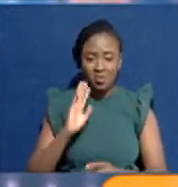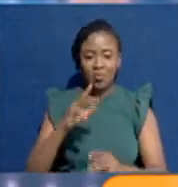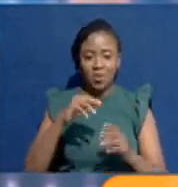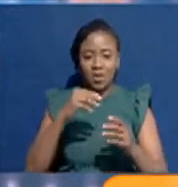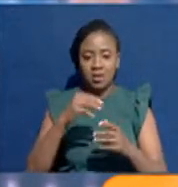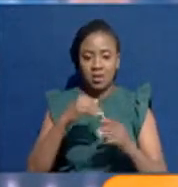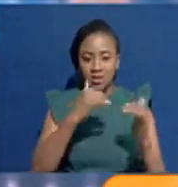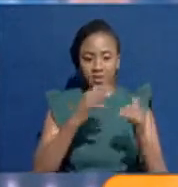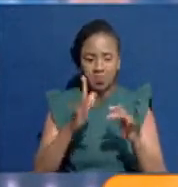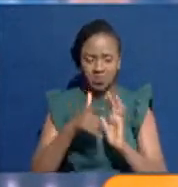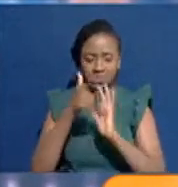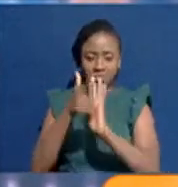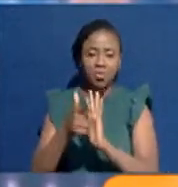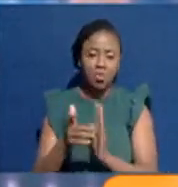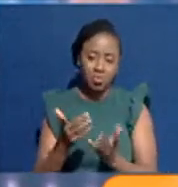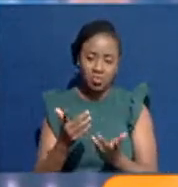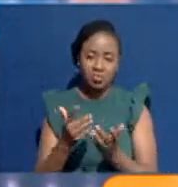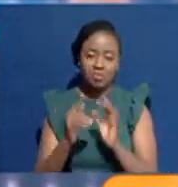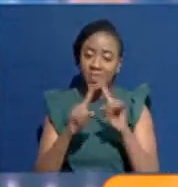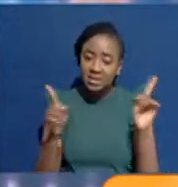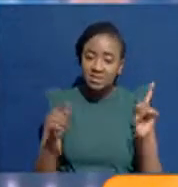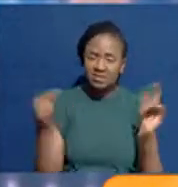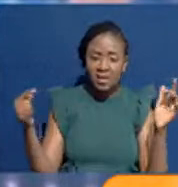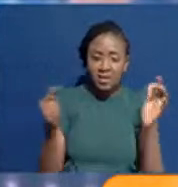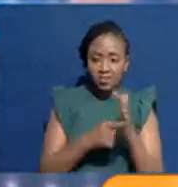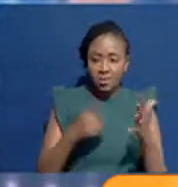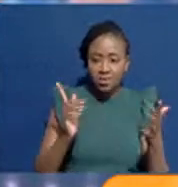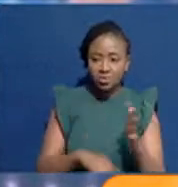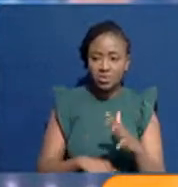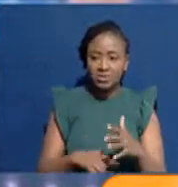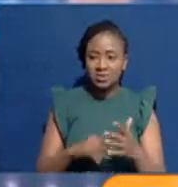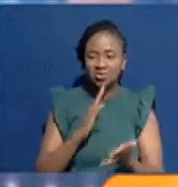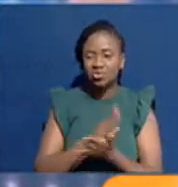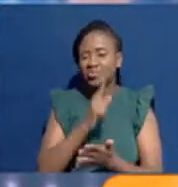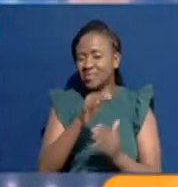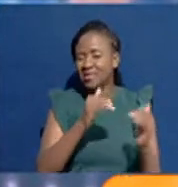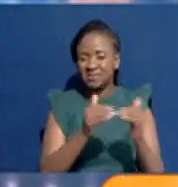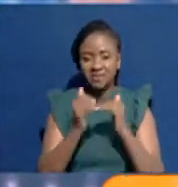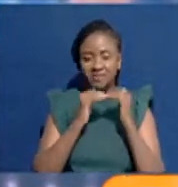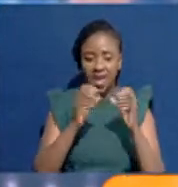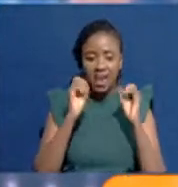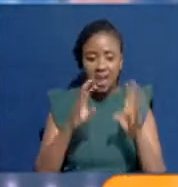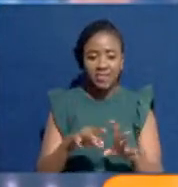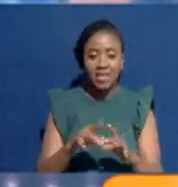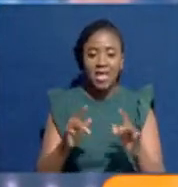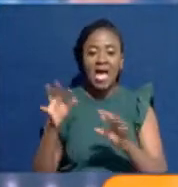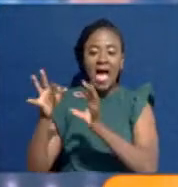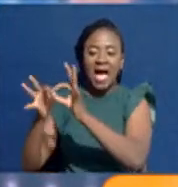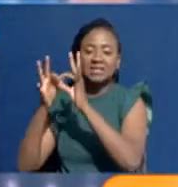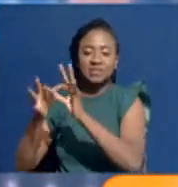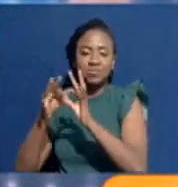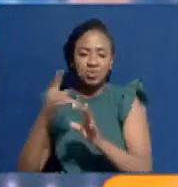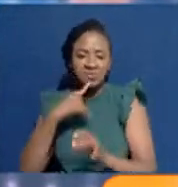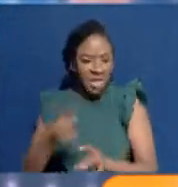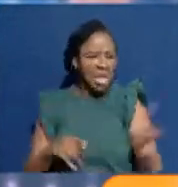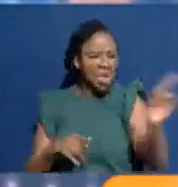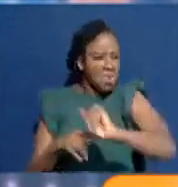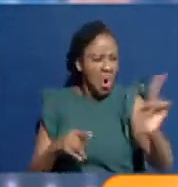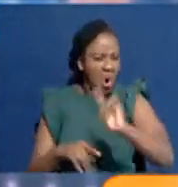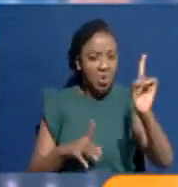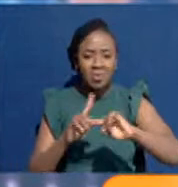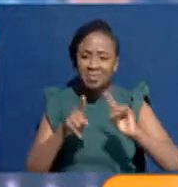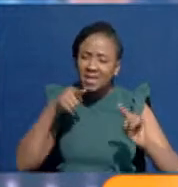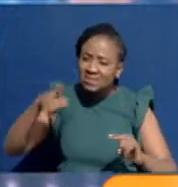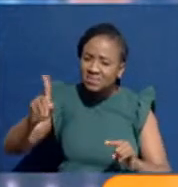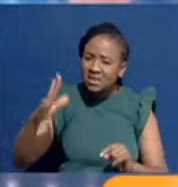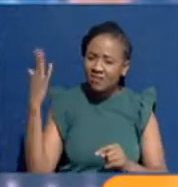So what I'm saying is this. It's really not fair for Azimio right now to disown what they actually believed then. Mm-hmm.